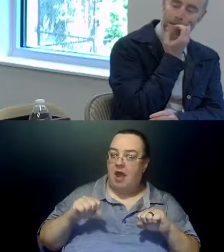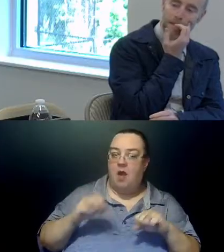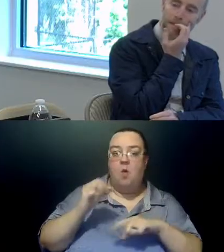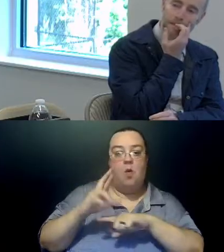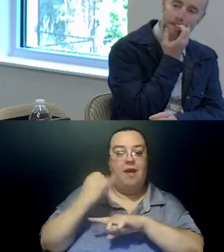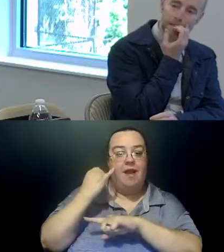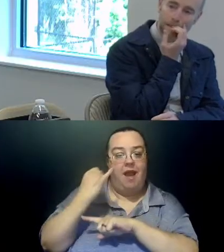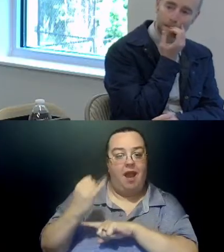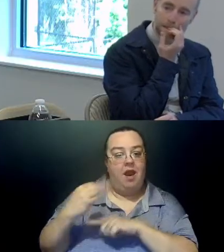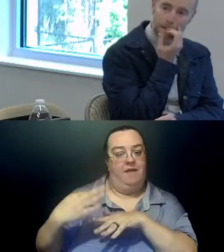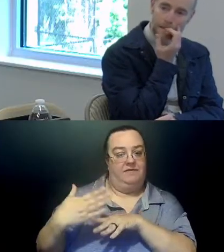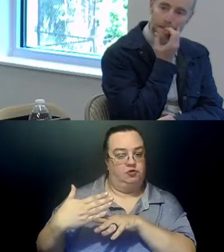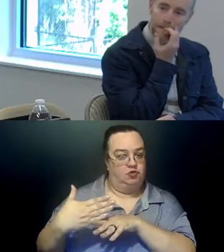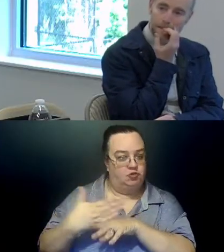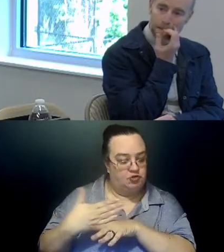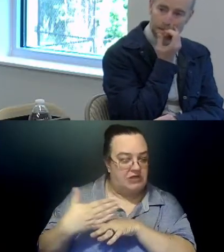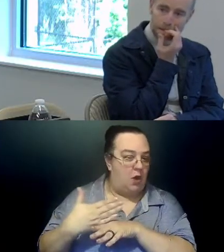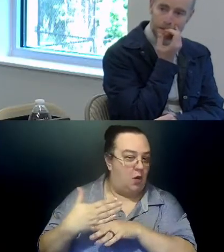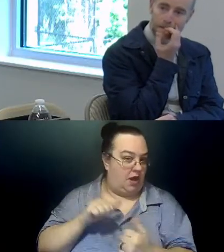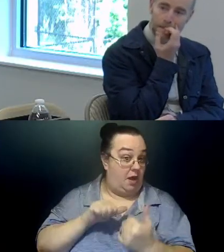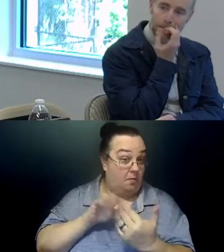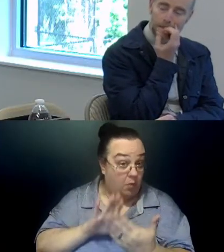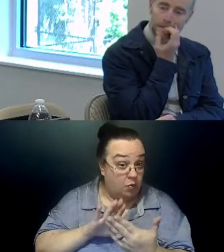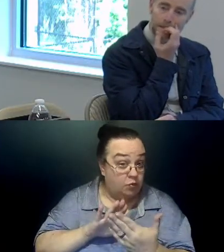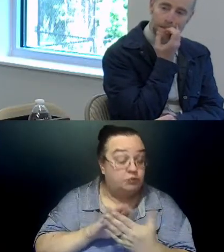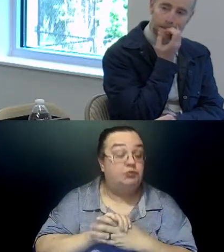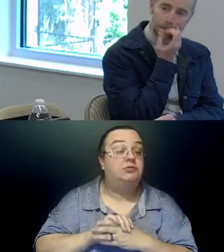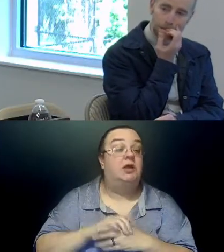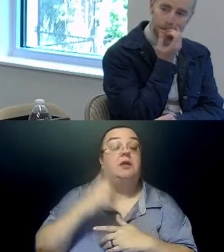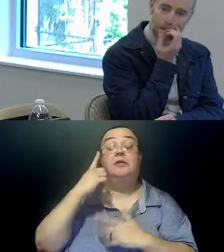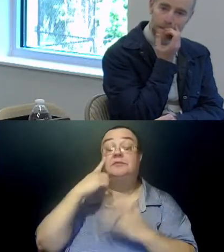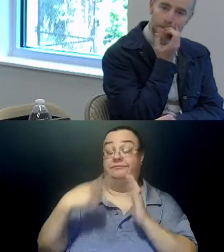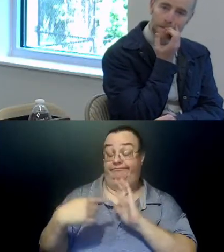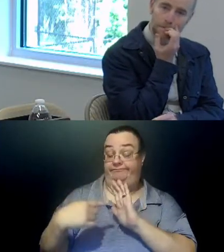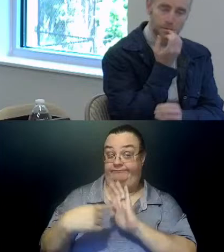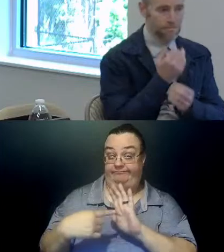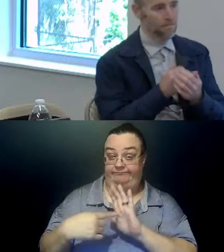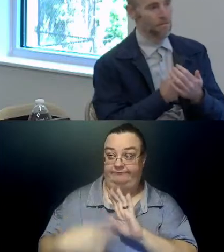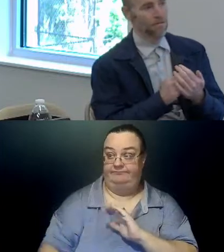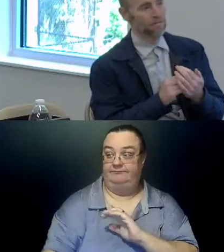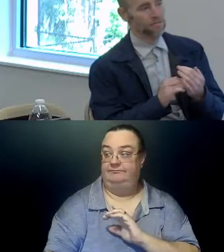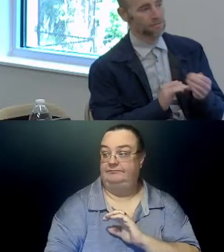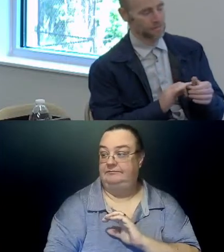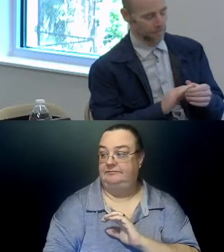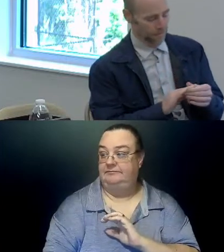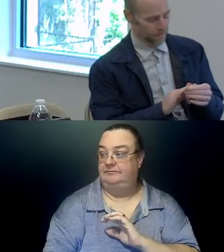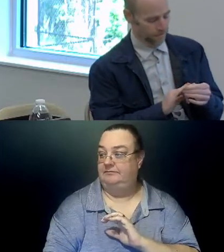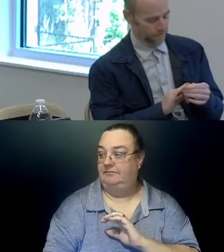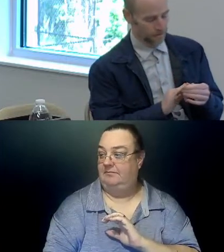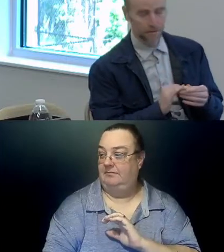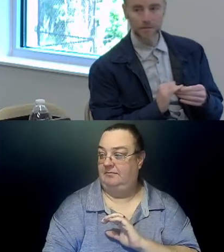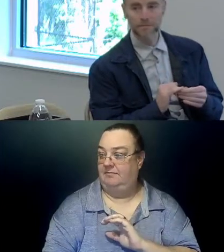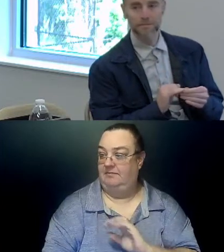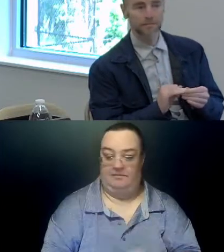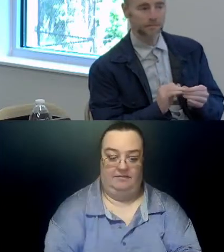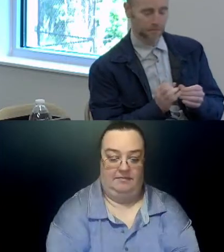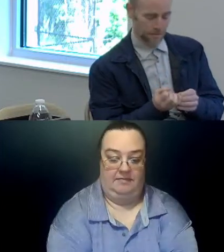of sharing an approach. For example, looking to how some of